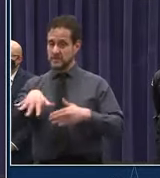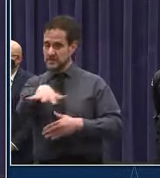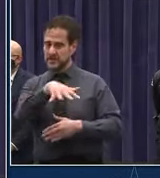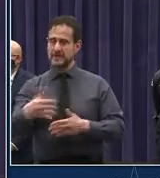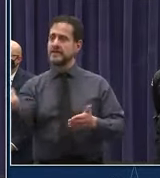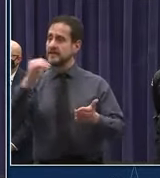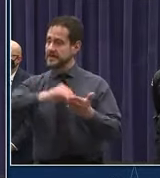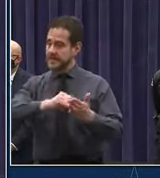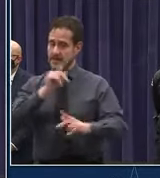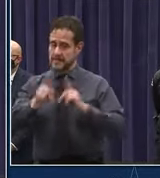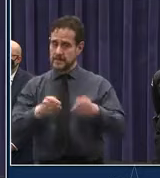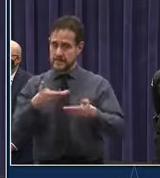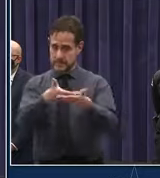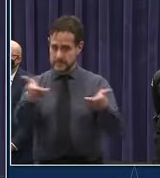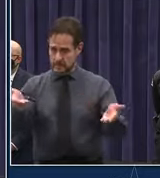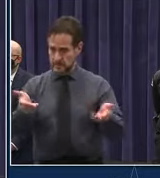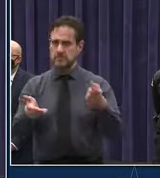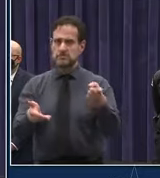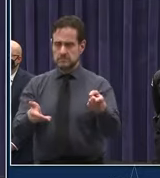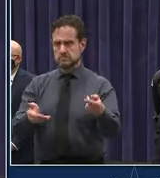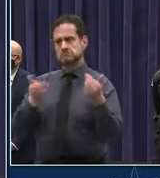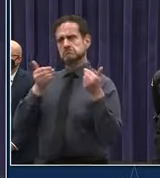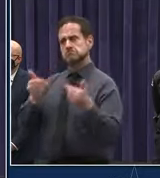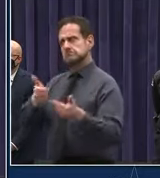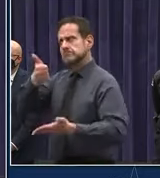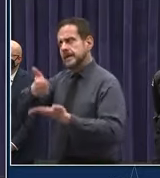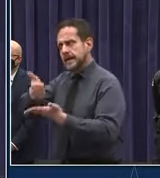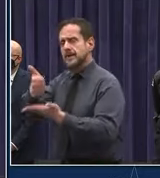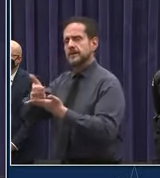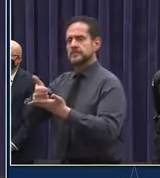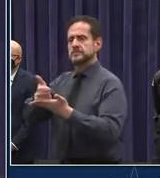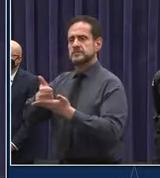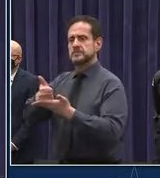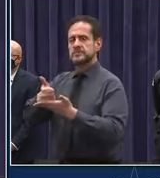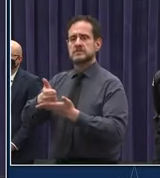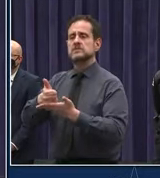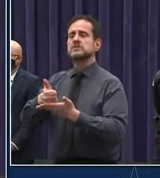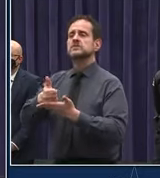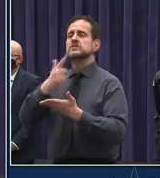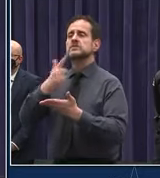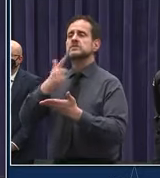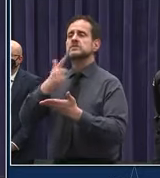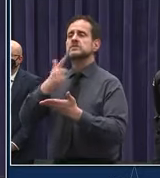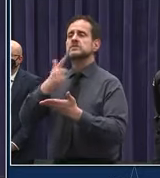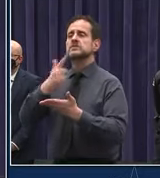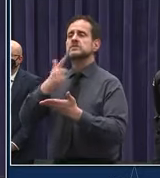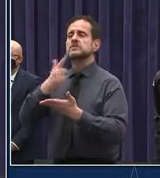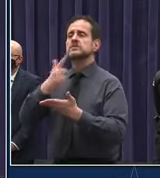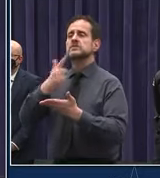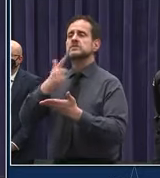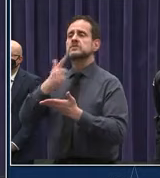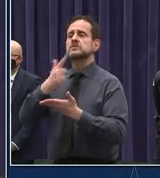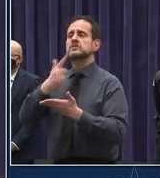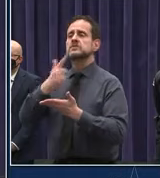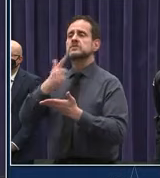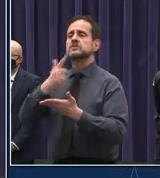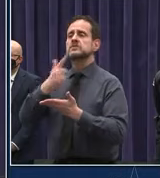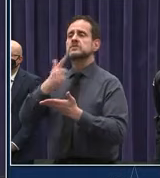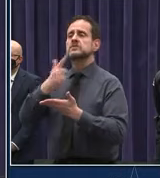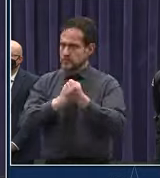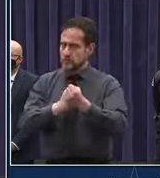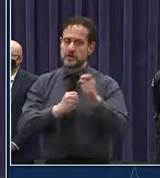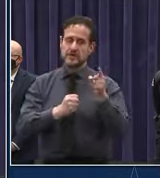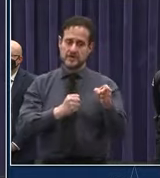Pastor Matt and New Life, who has been an incredible champion for the